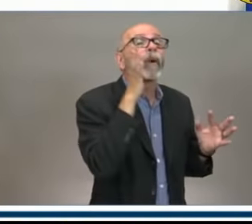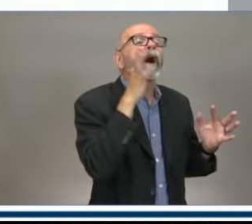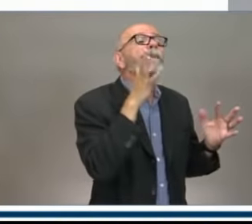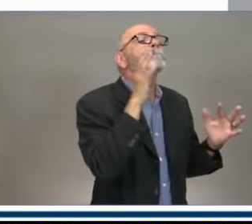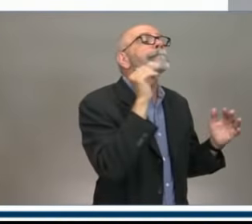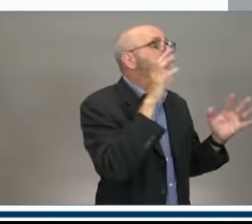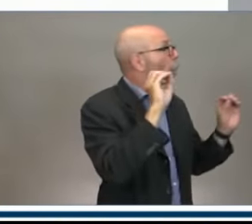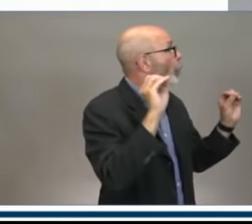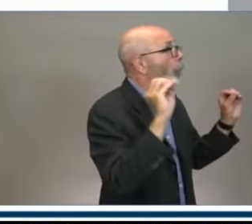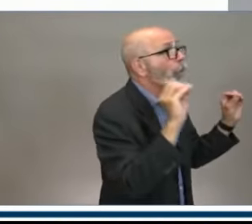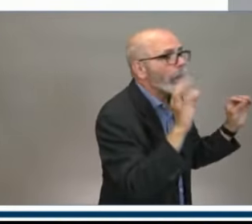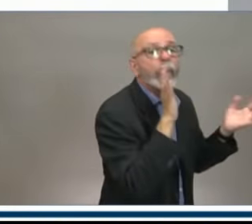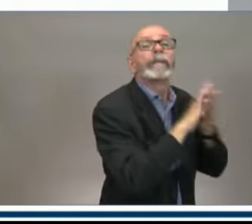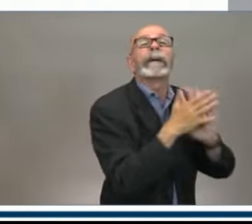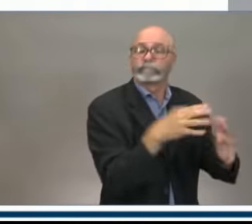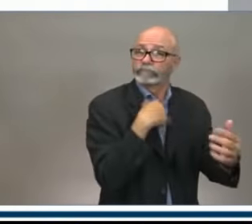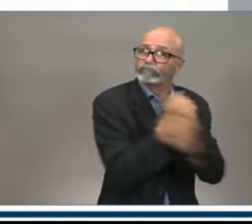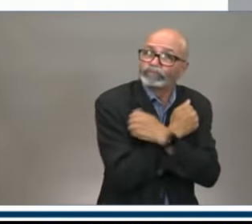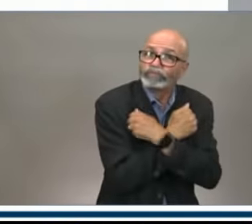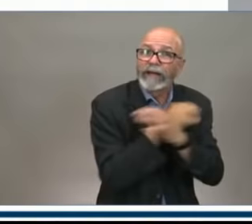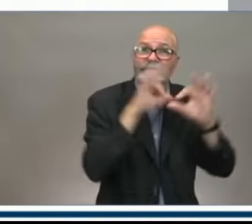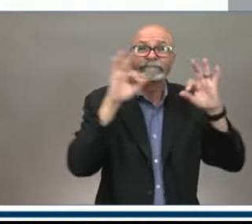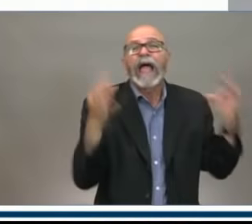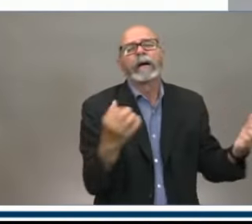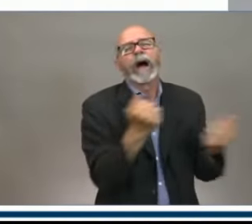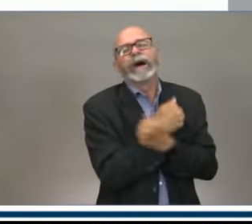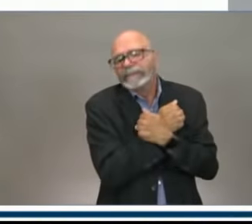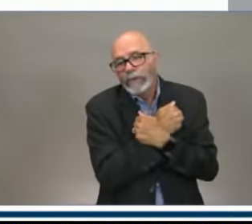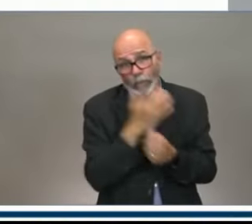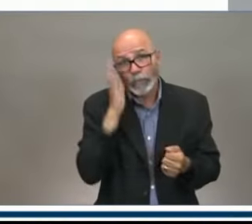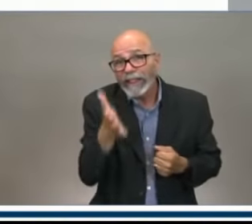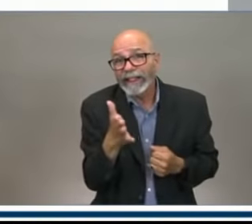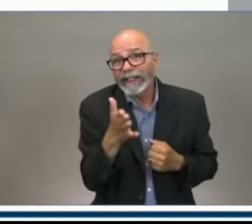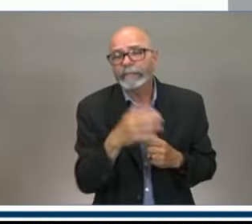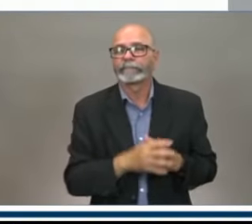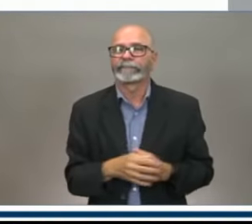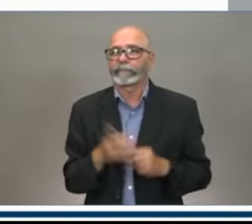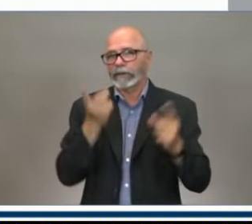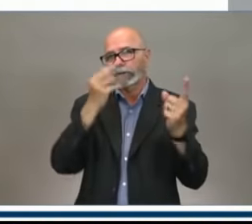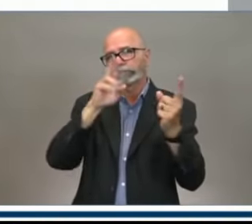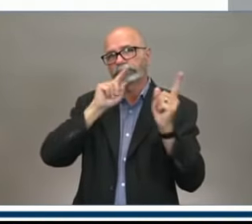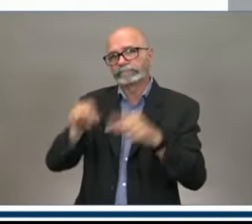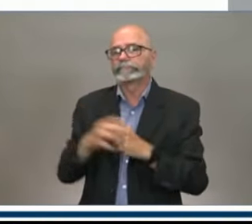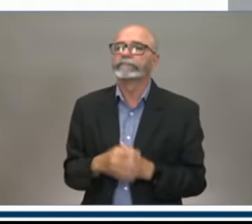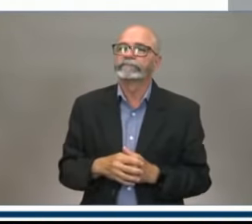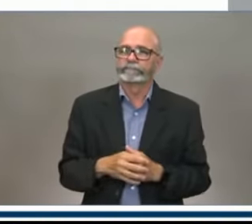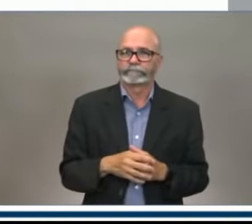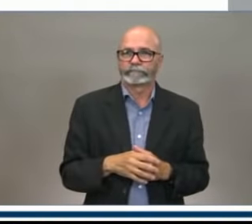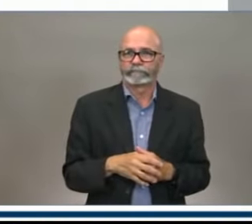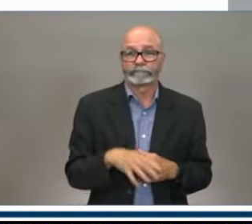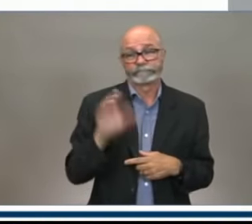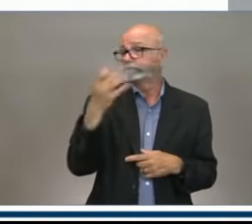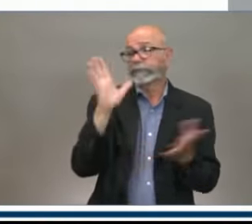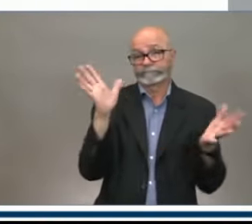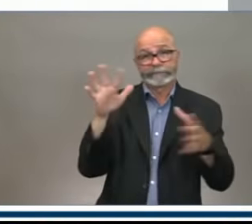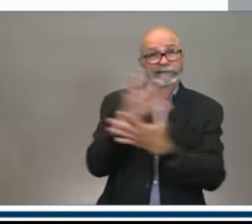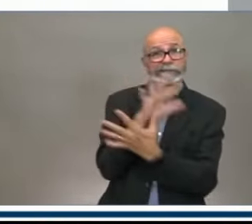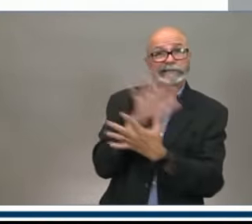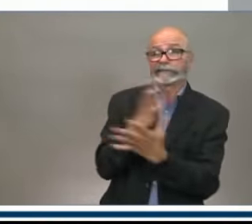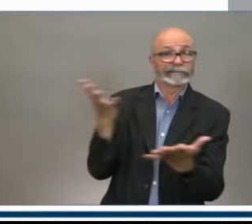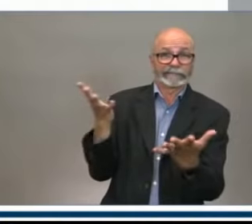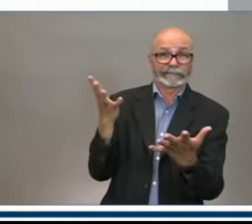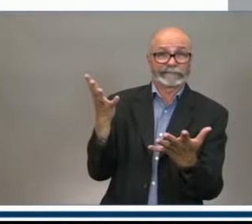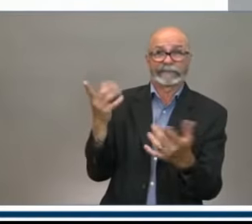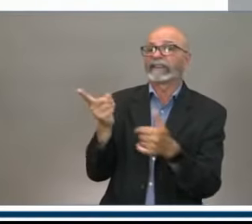restrictions are based on, we have to say, what is the likelihood of somebody from a community coming in to a long-term care facility. We